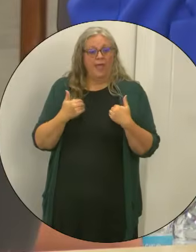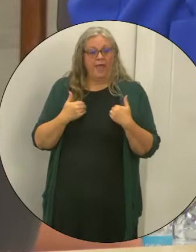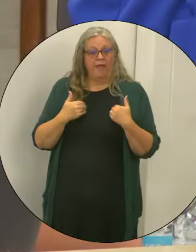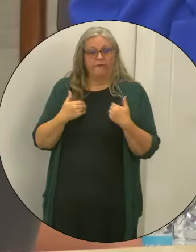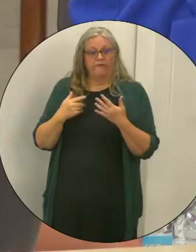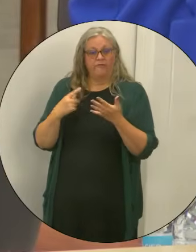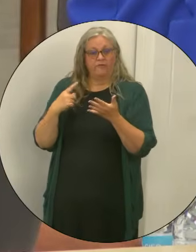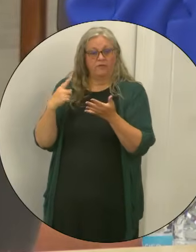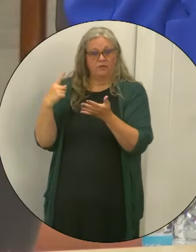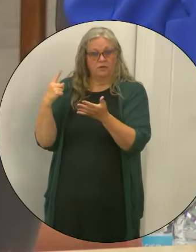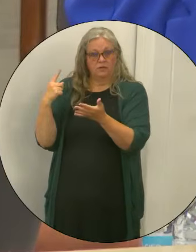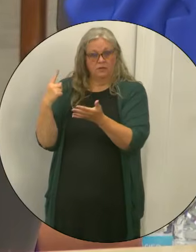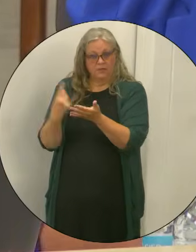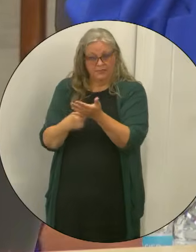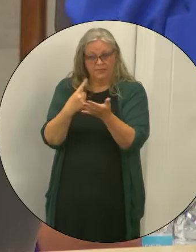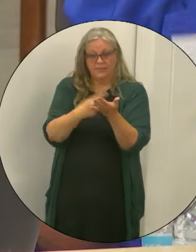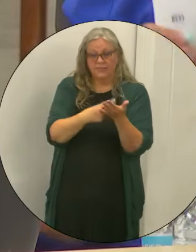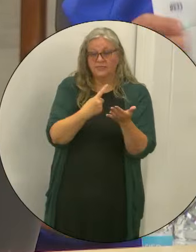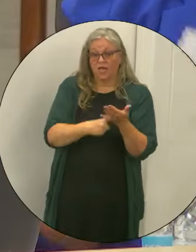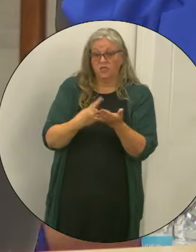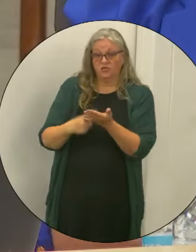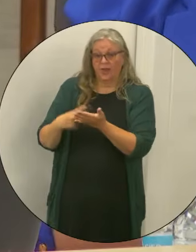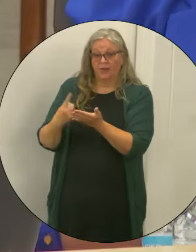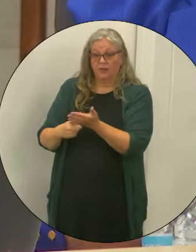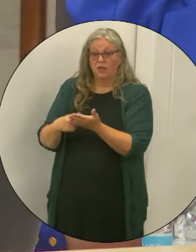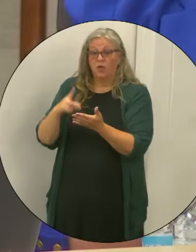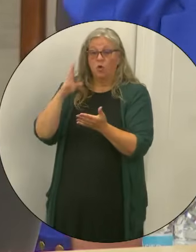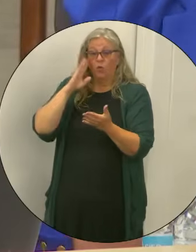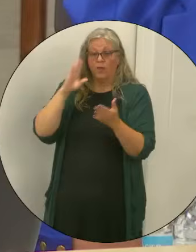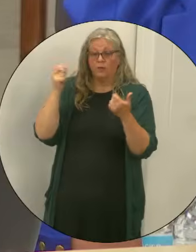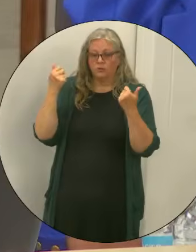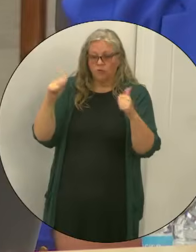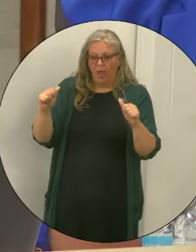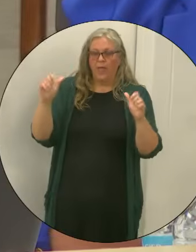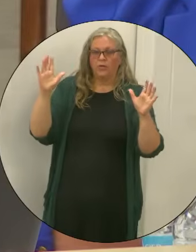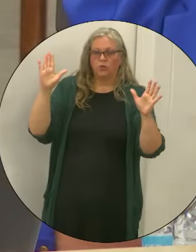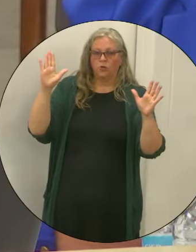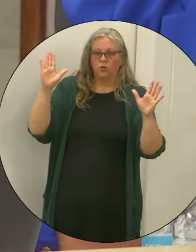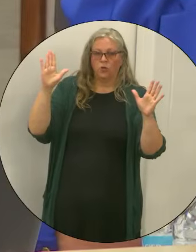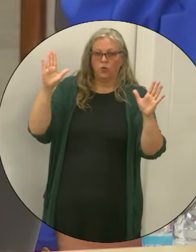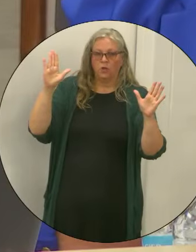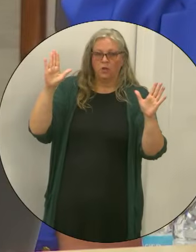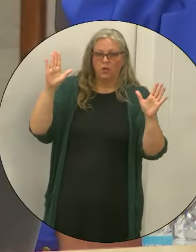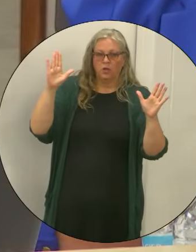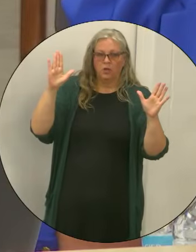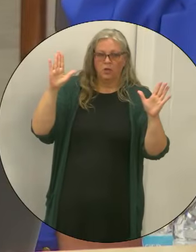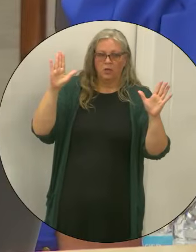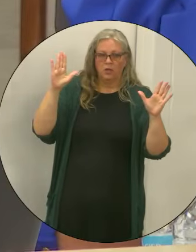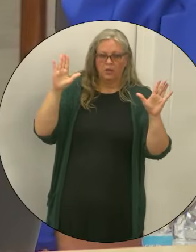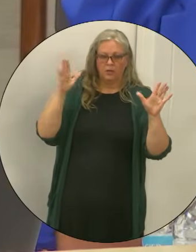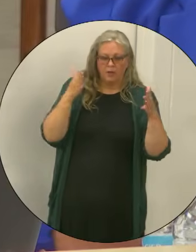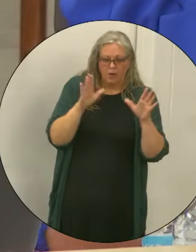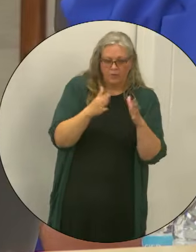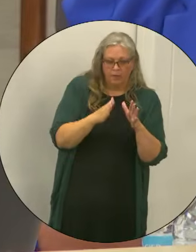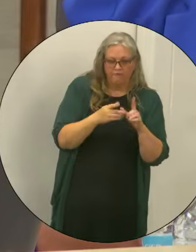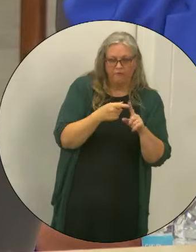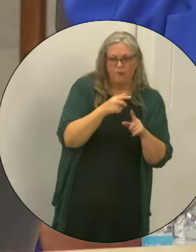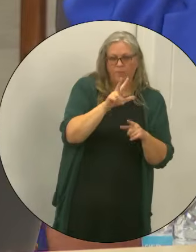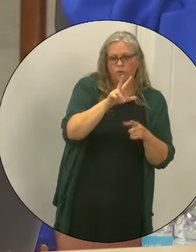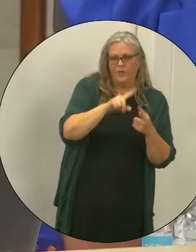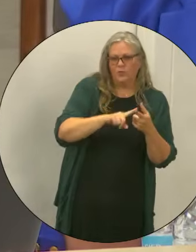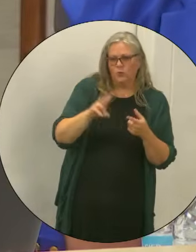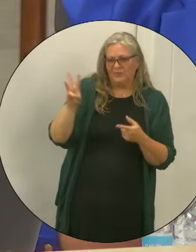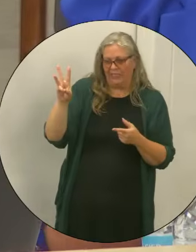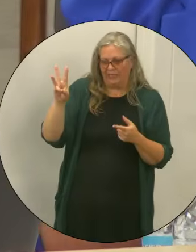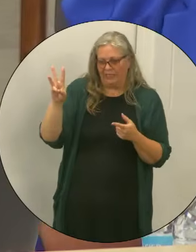discussion, we're going to try to narrow this down to anywhere from 3 to